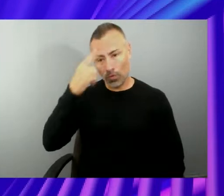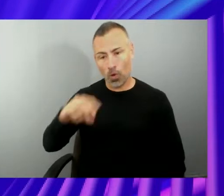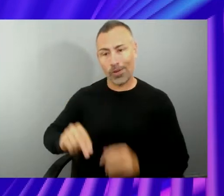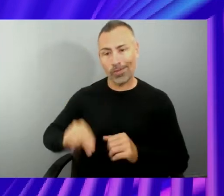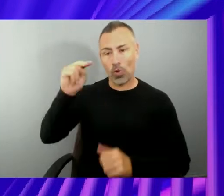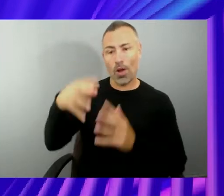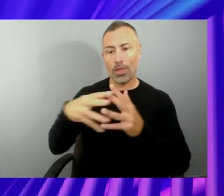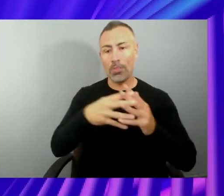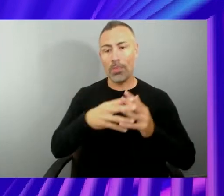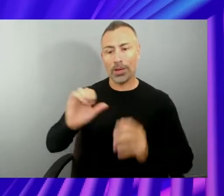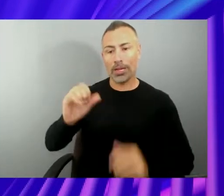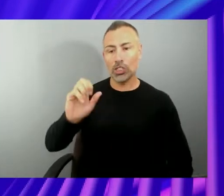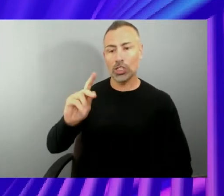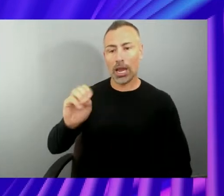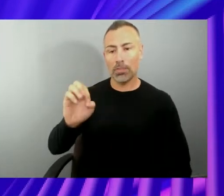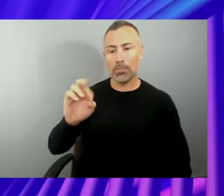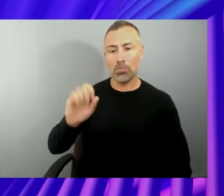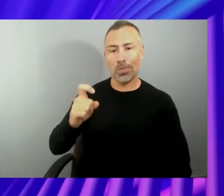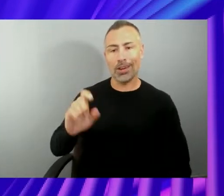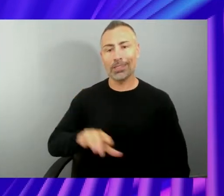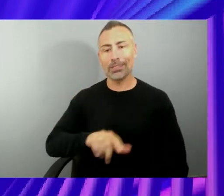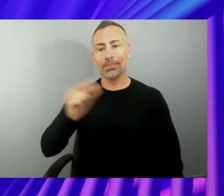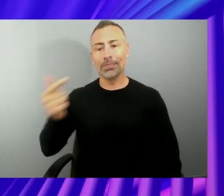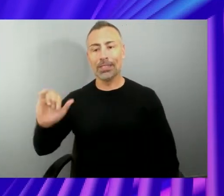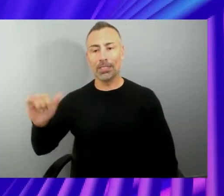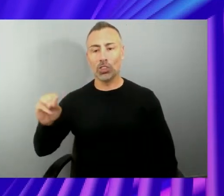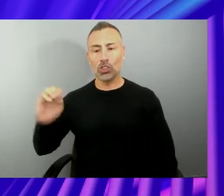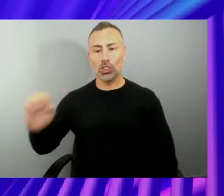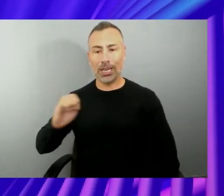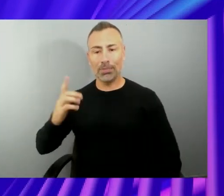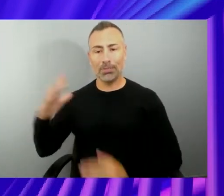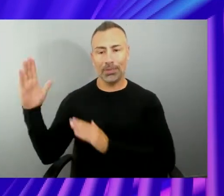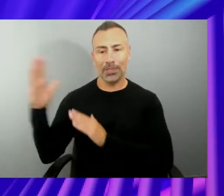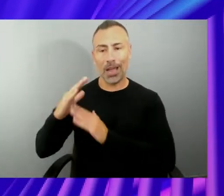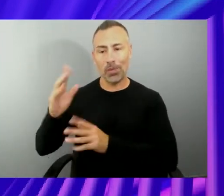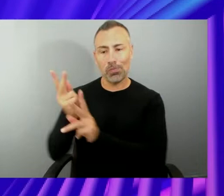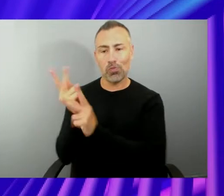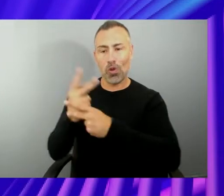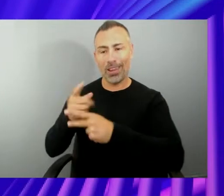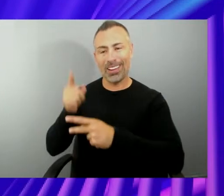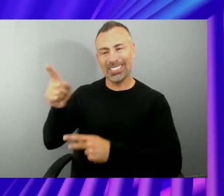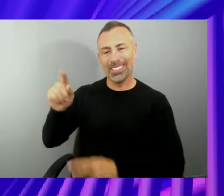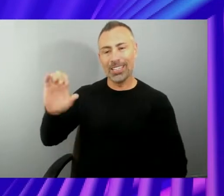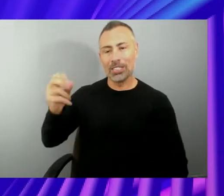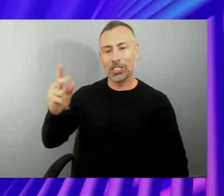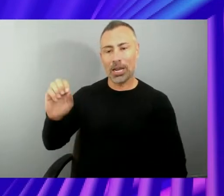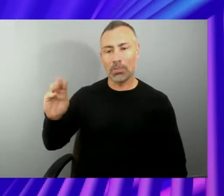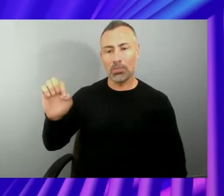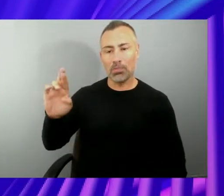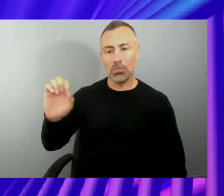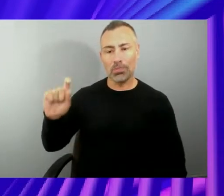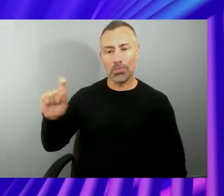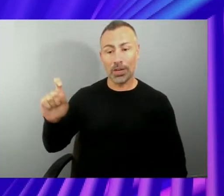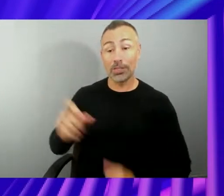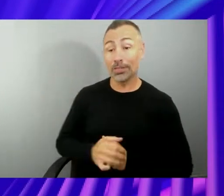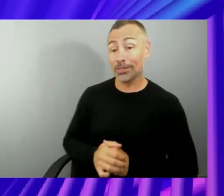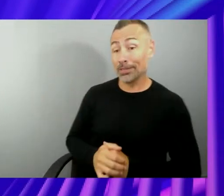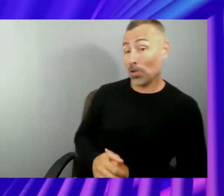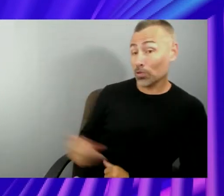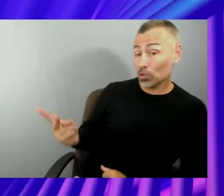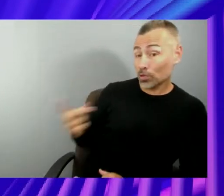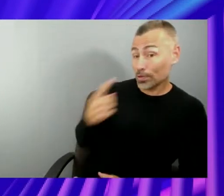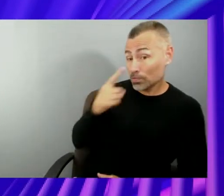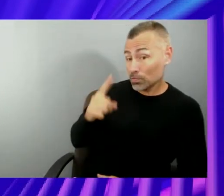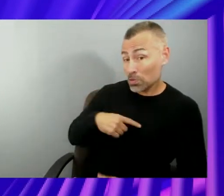James Brosses, head of product at Checkmarx. All right, Pete and James. Can you please tell the audience just what